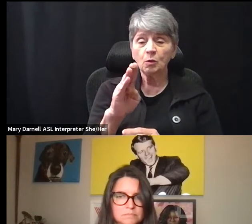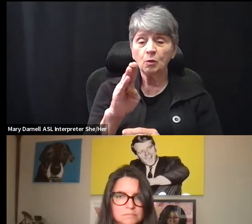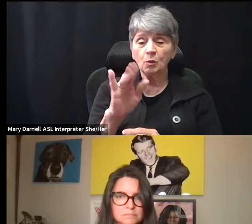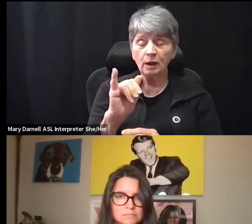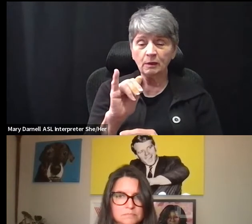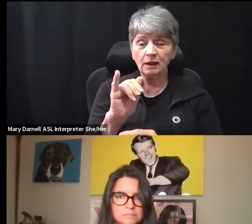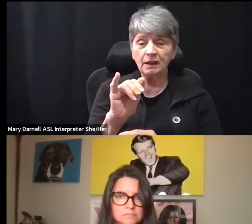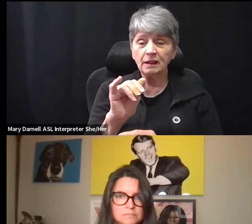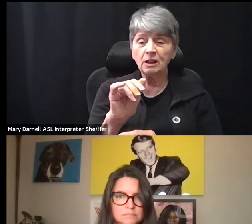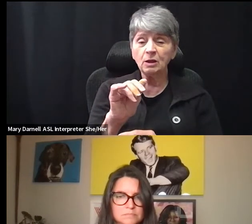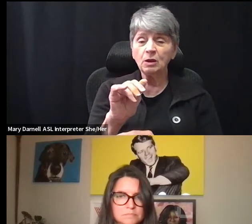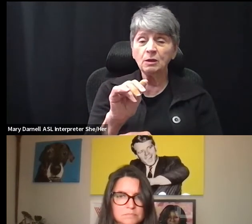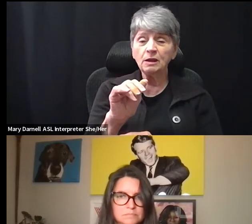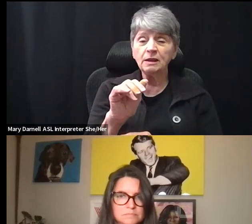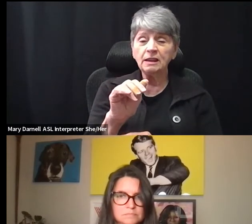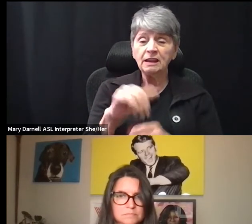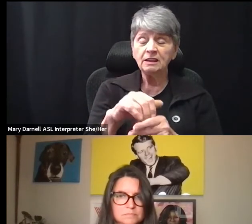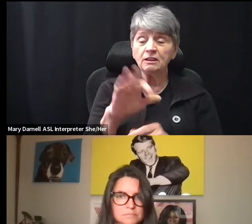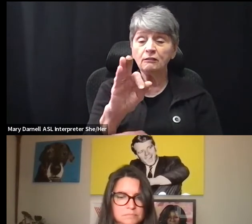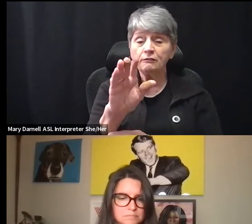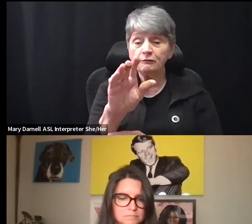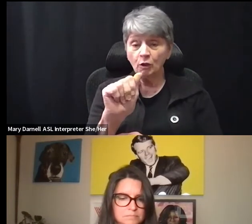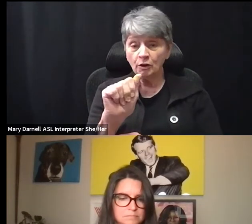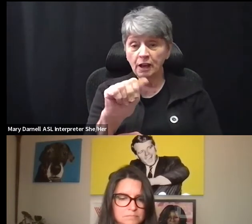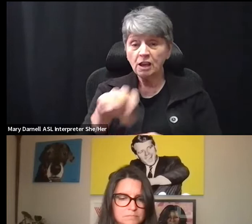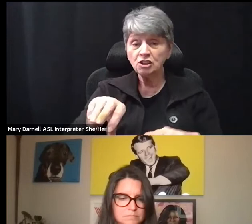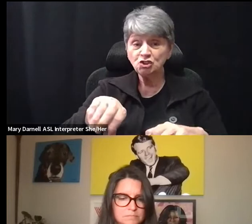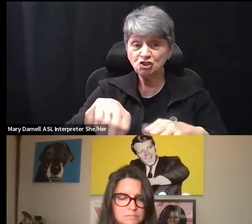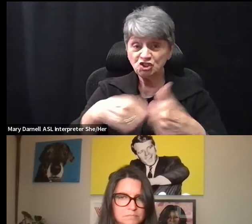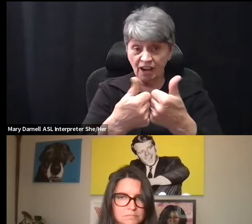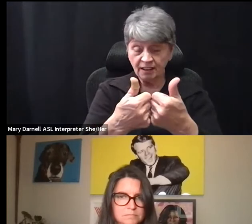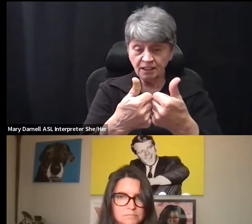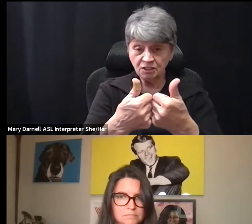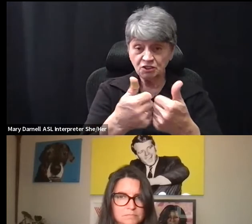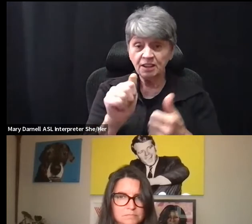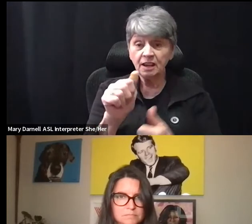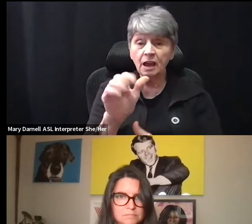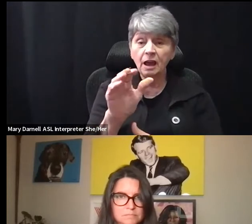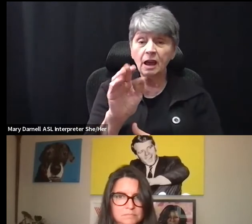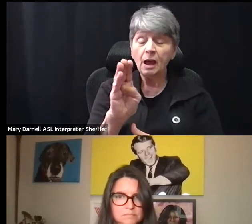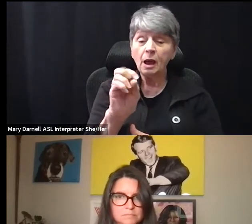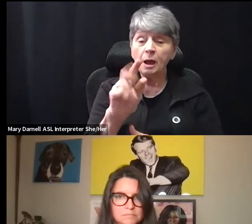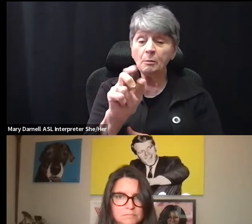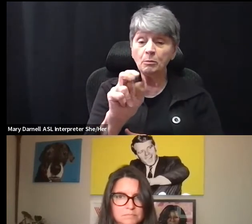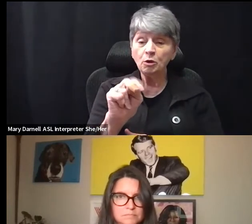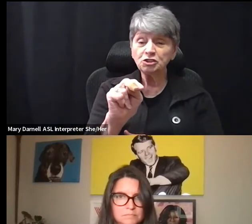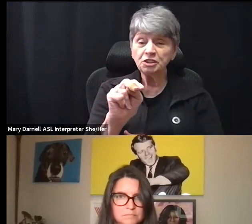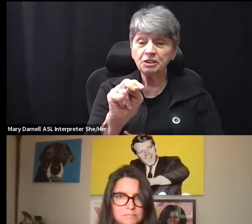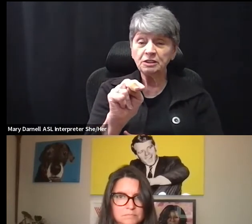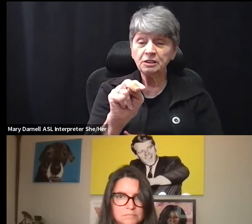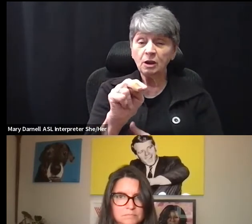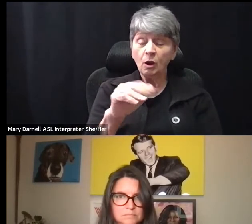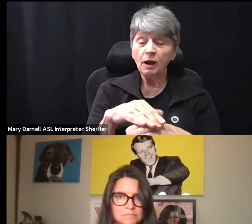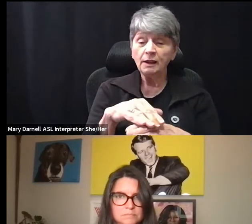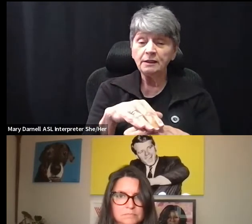which challenges the abortion ban on the grounds of religious freedom, right? Good idea.